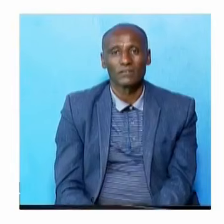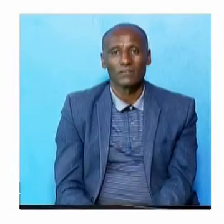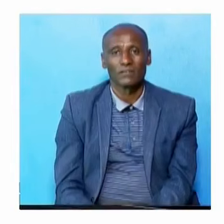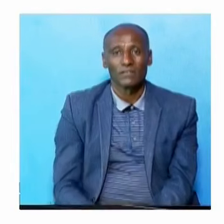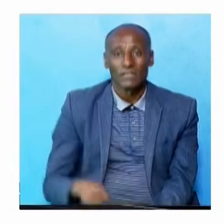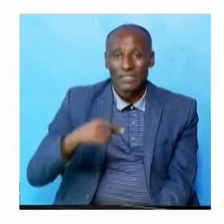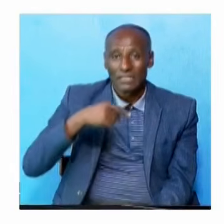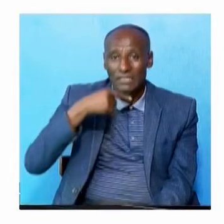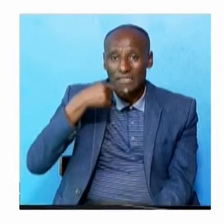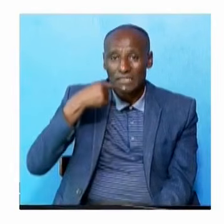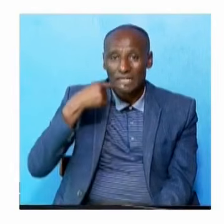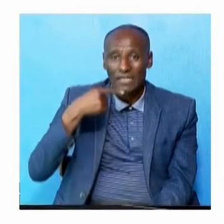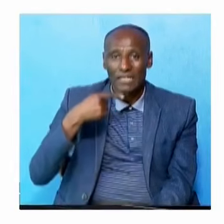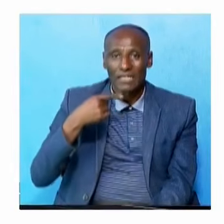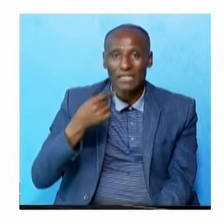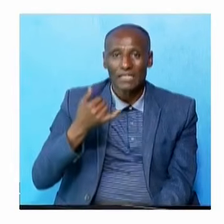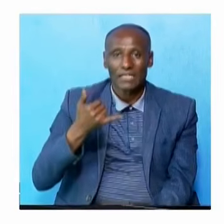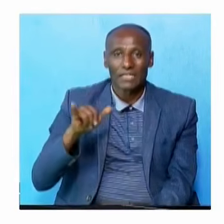telling